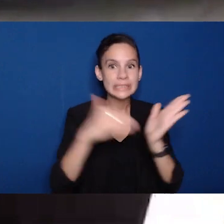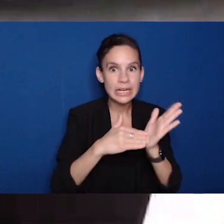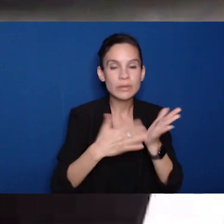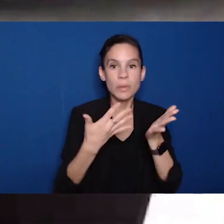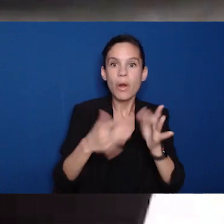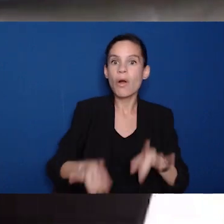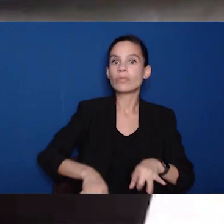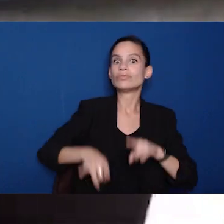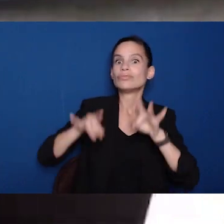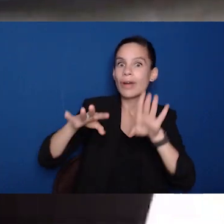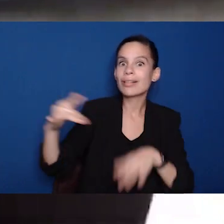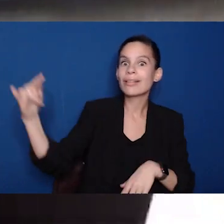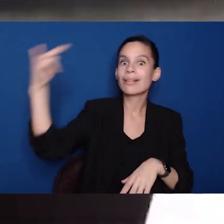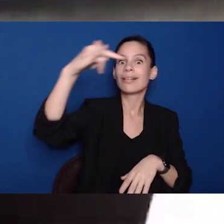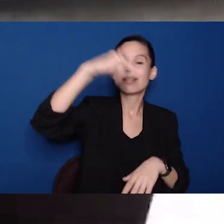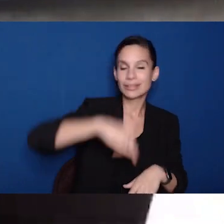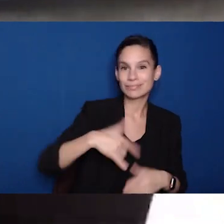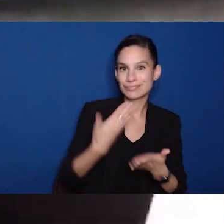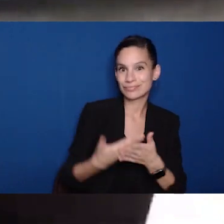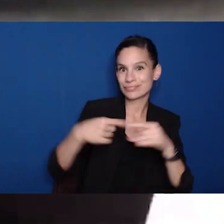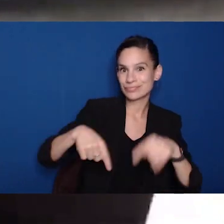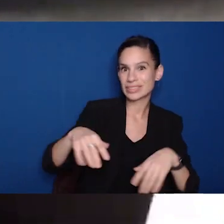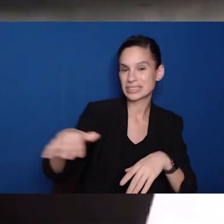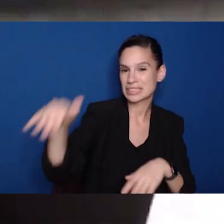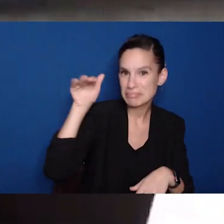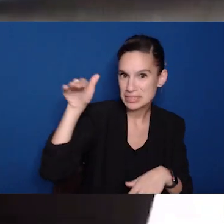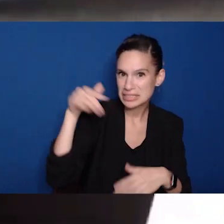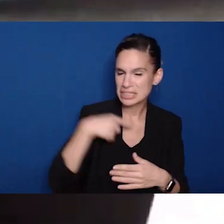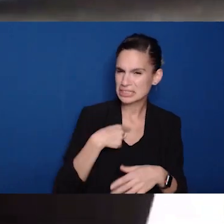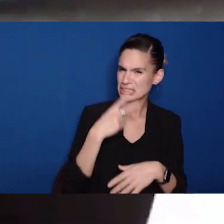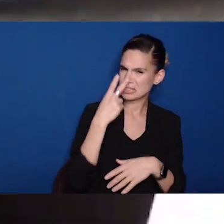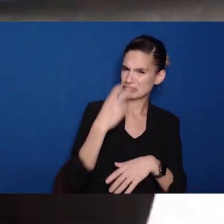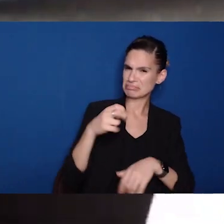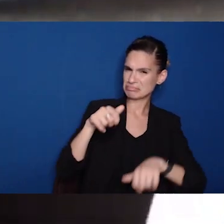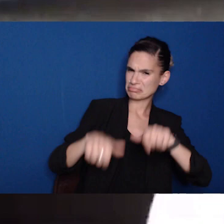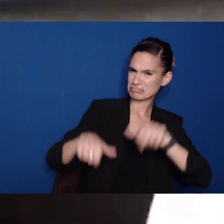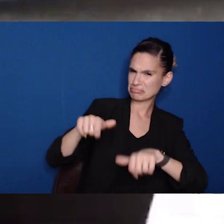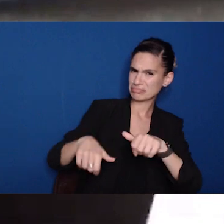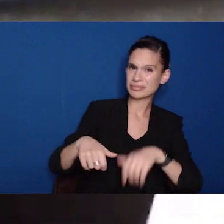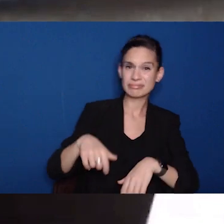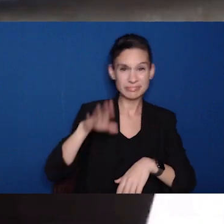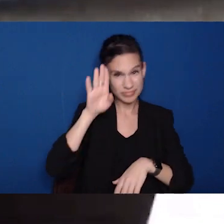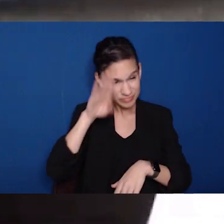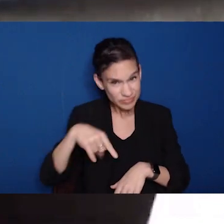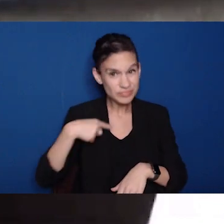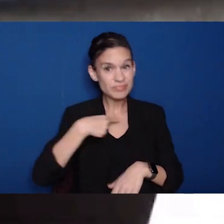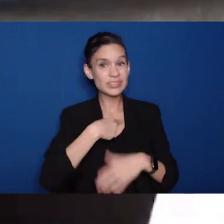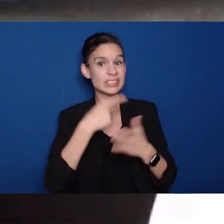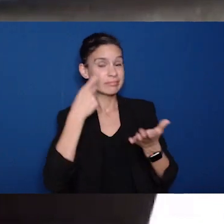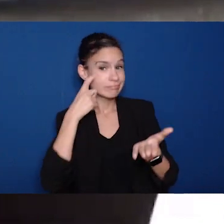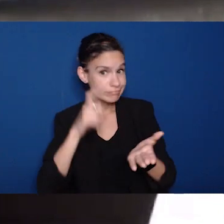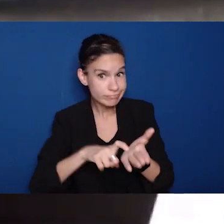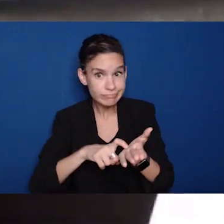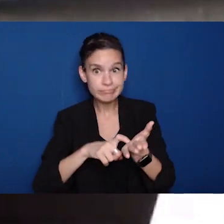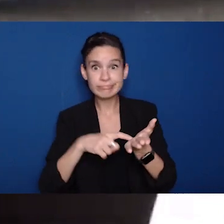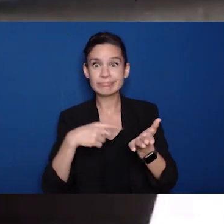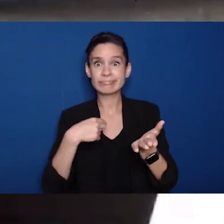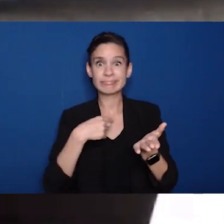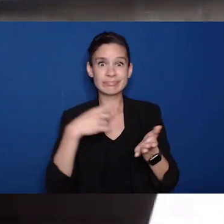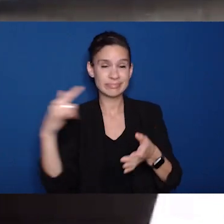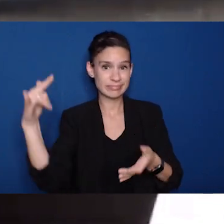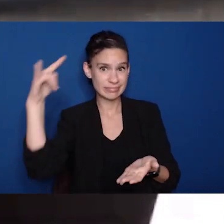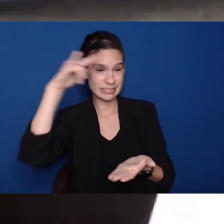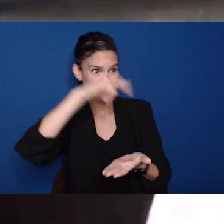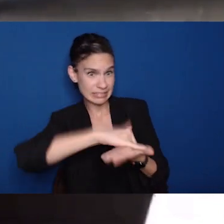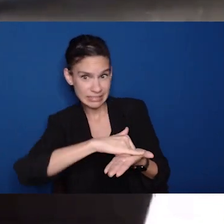didn't think it was going to come here. I'll be very honest with you. And we sort of watched it go across to the west before